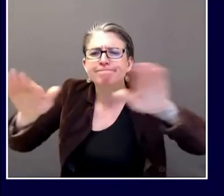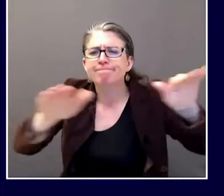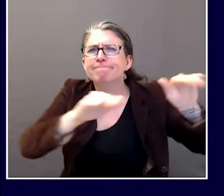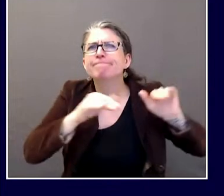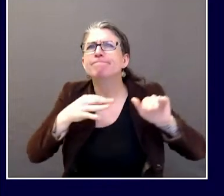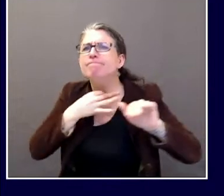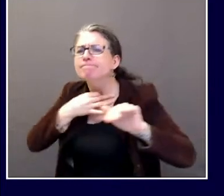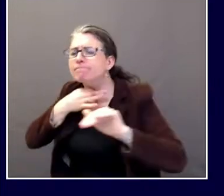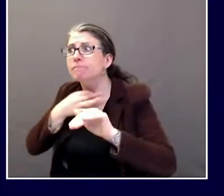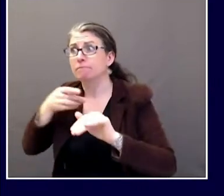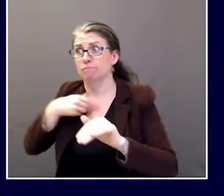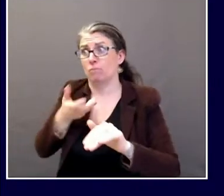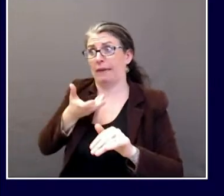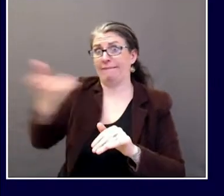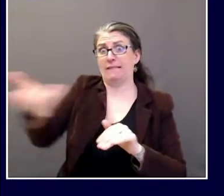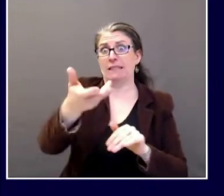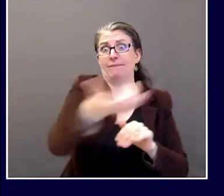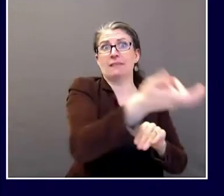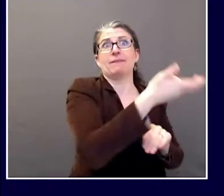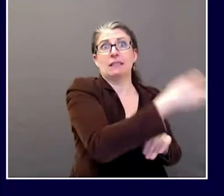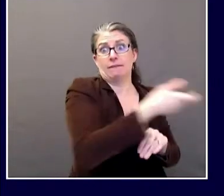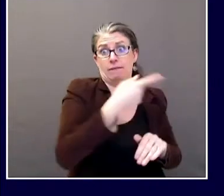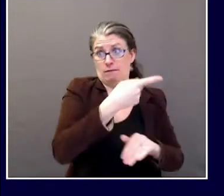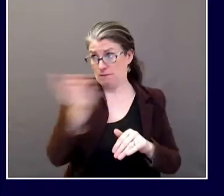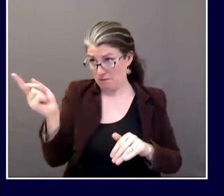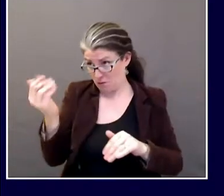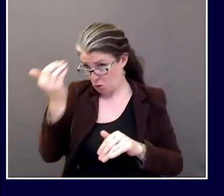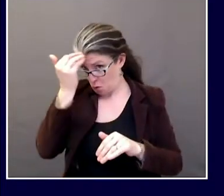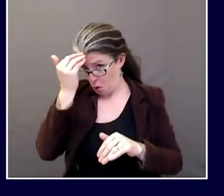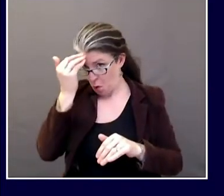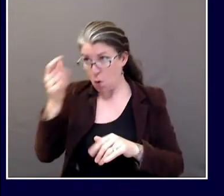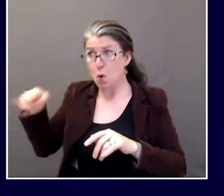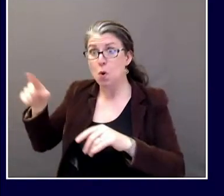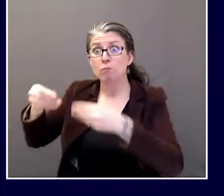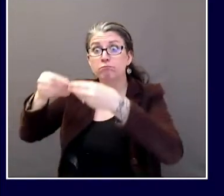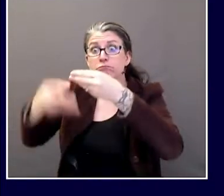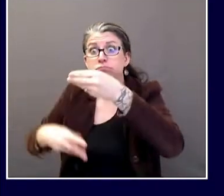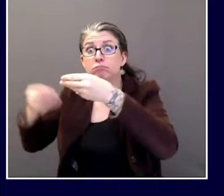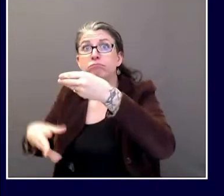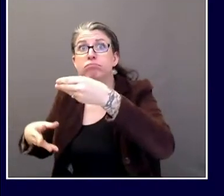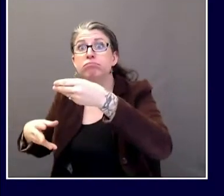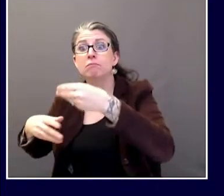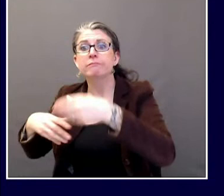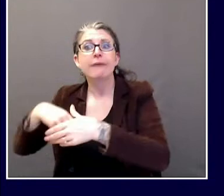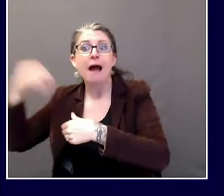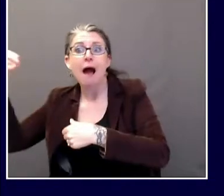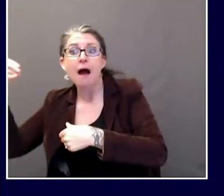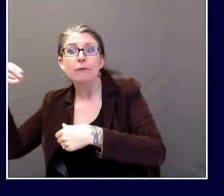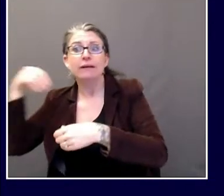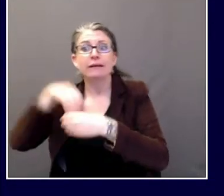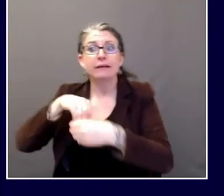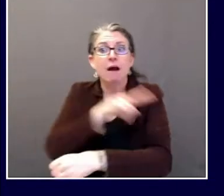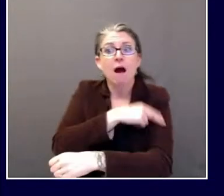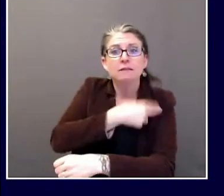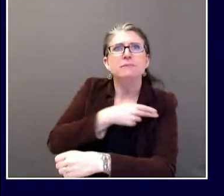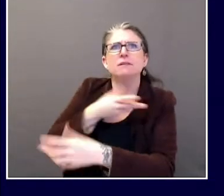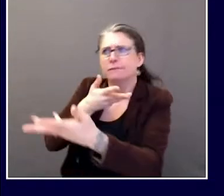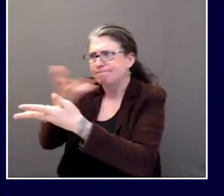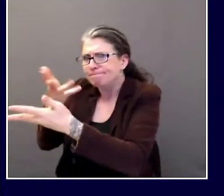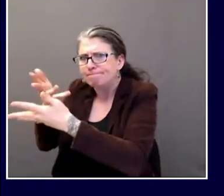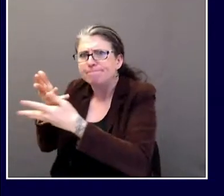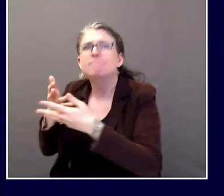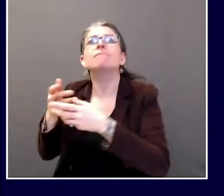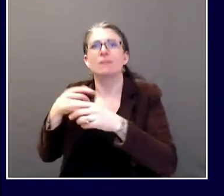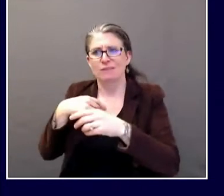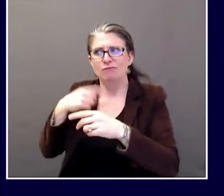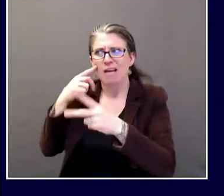on the calendar, or standing up large-scale vaccination sites. As I've discussed, we're working on all of those things to get them